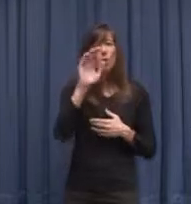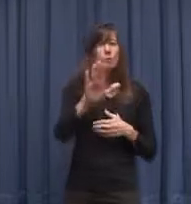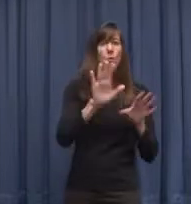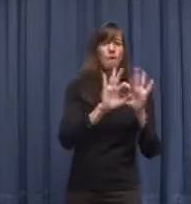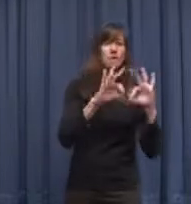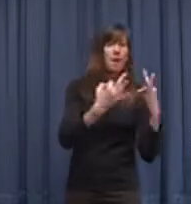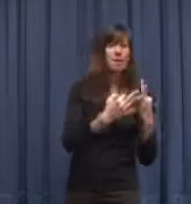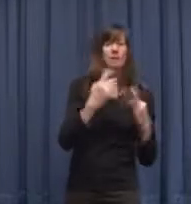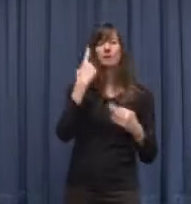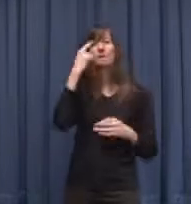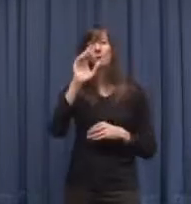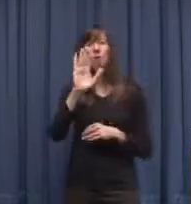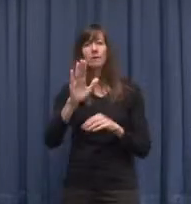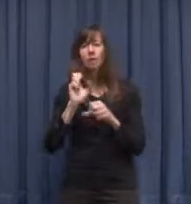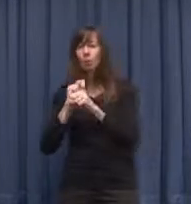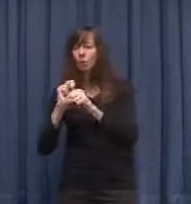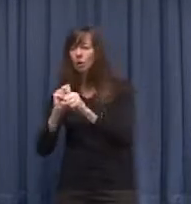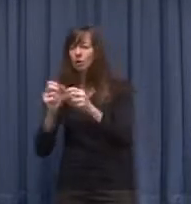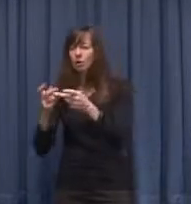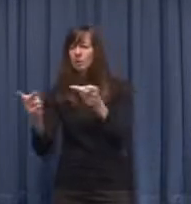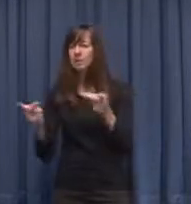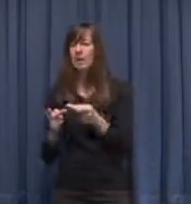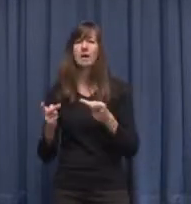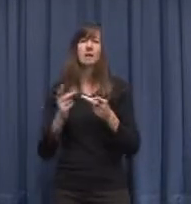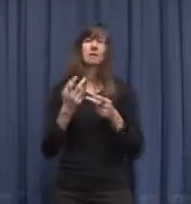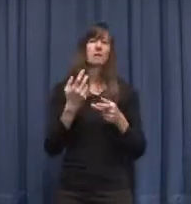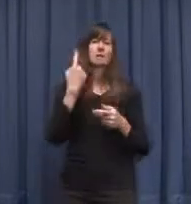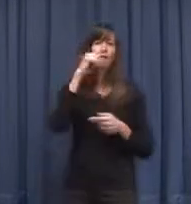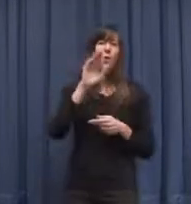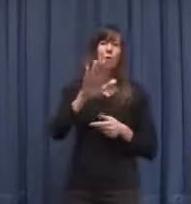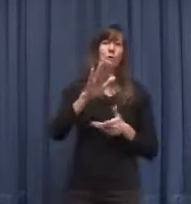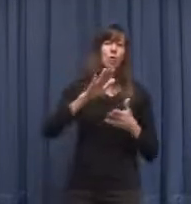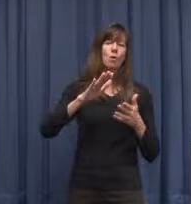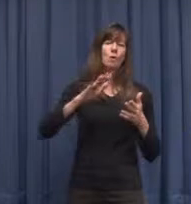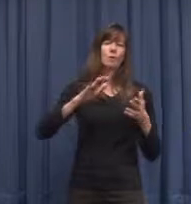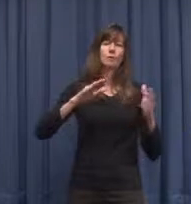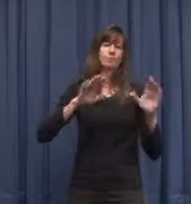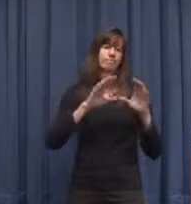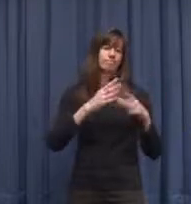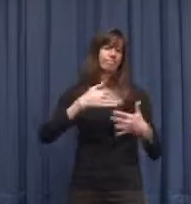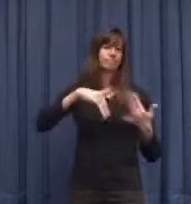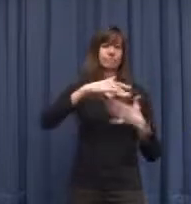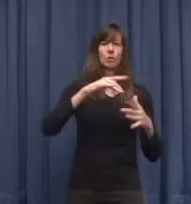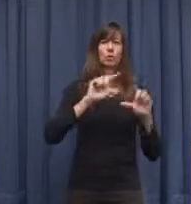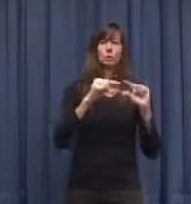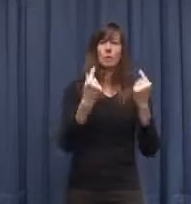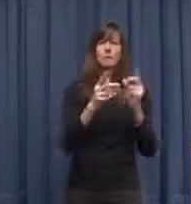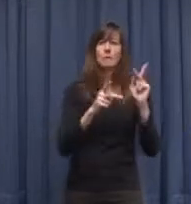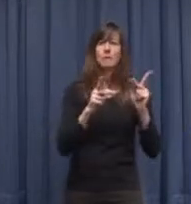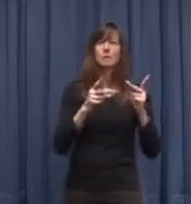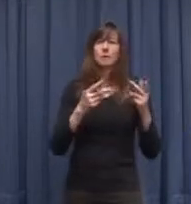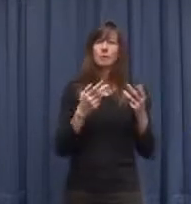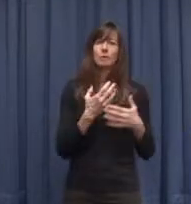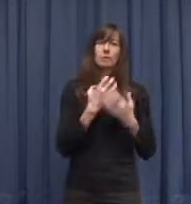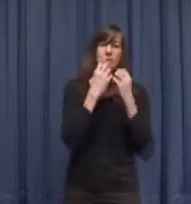your other sort of social groups to spread the word to take this seriously.